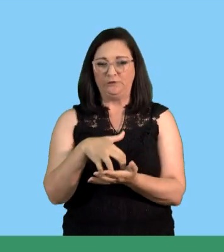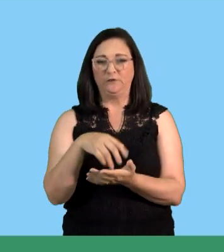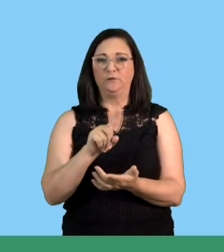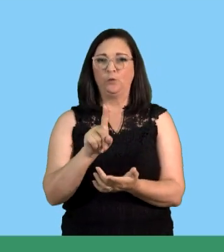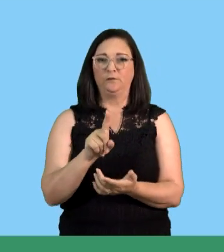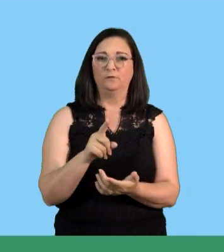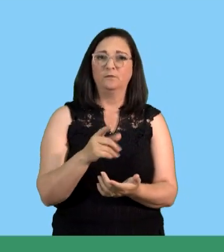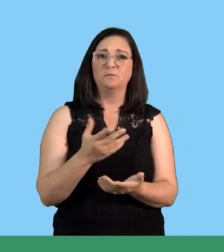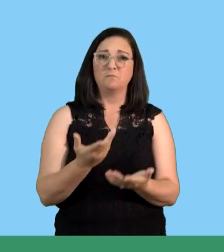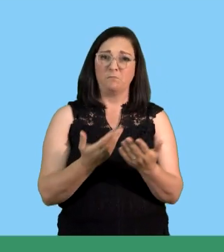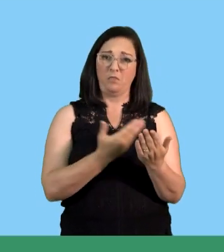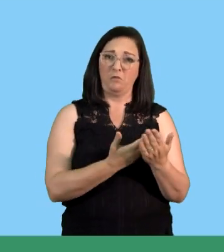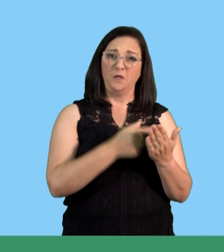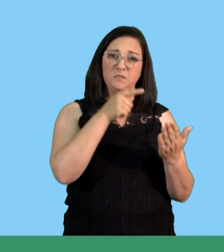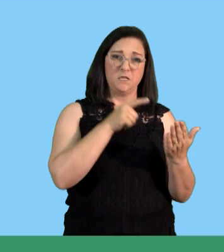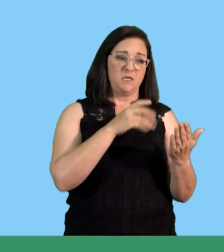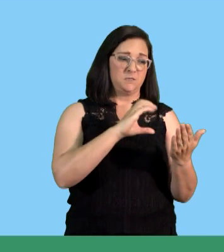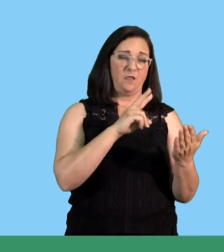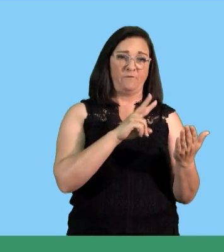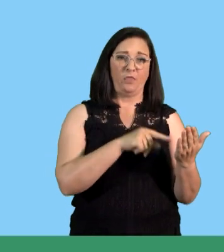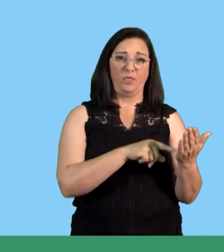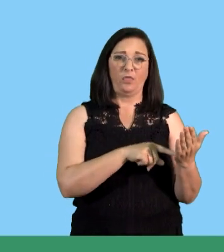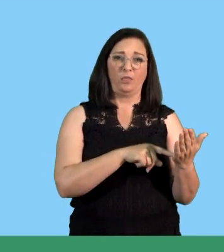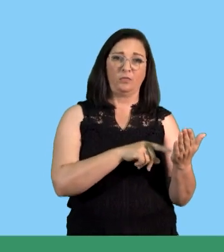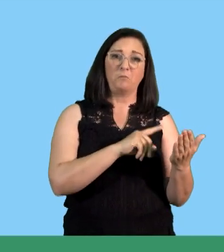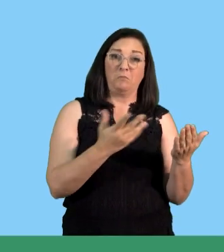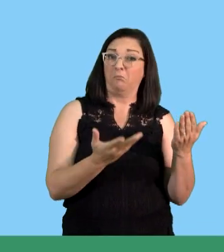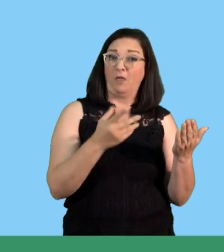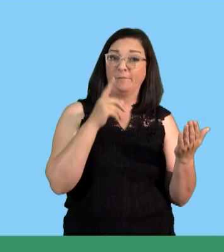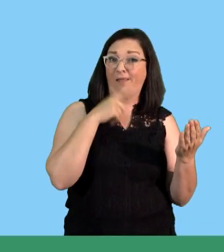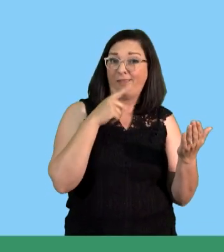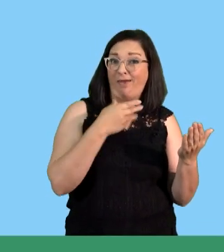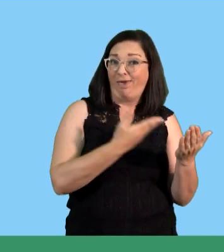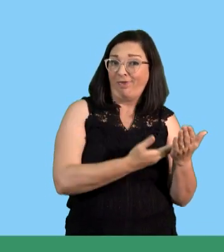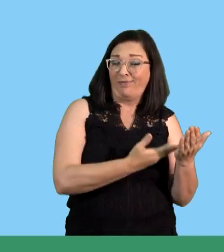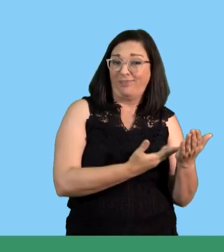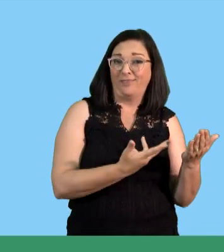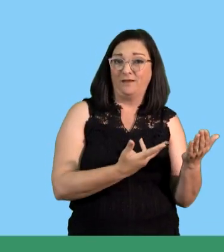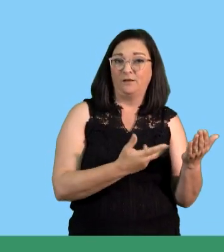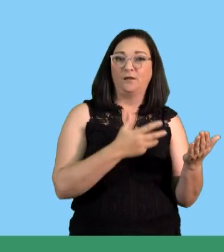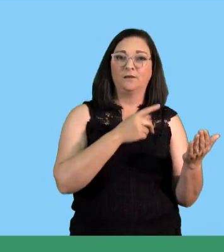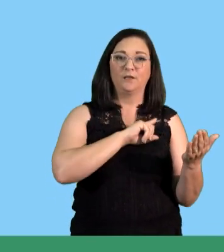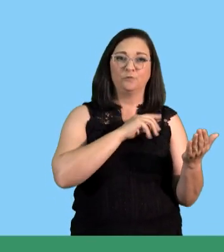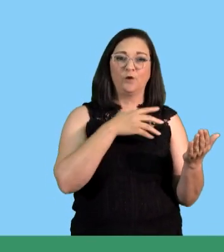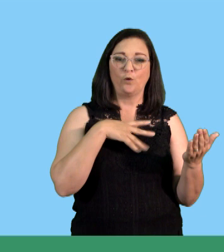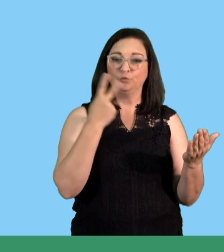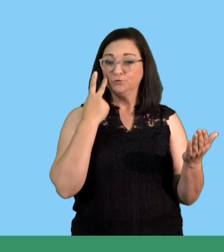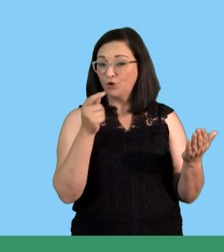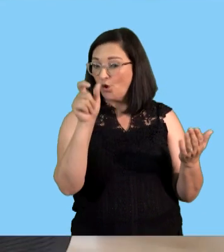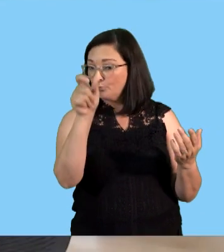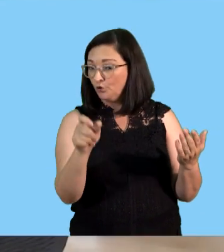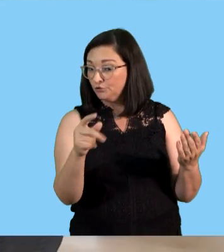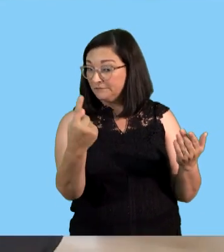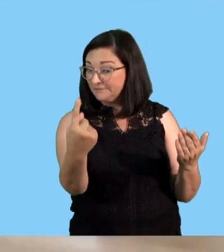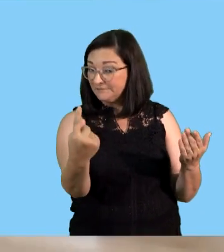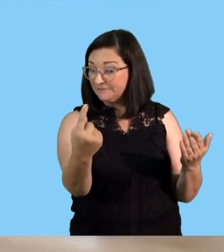I said, sometimes you can ask a person to draft a CV for you, and they draft and then they even lie on the CV. So we want to see if the person